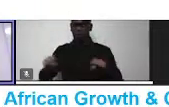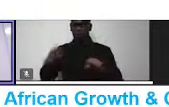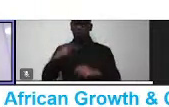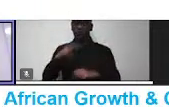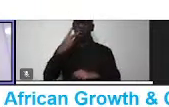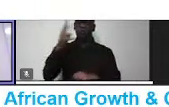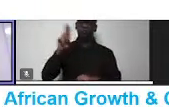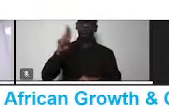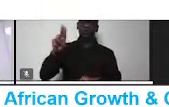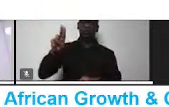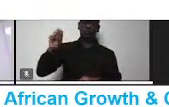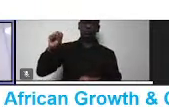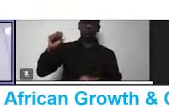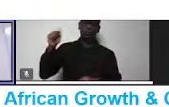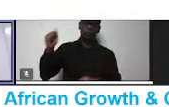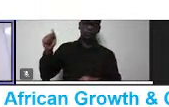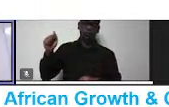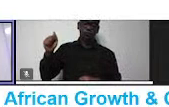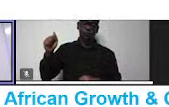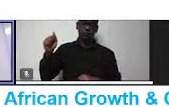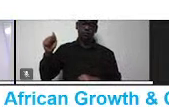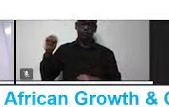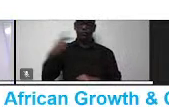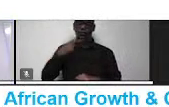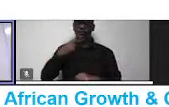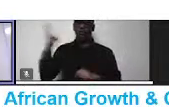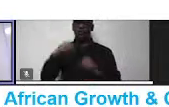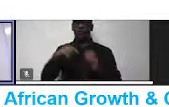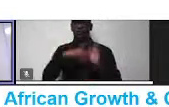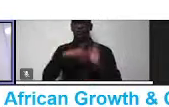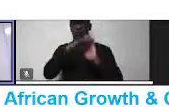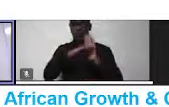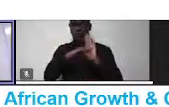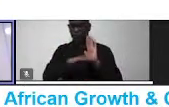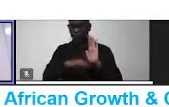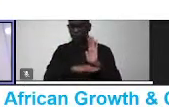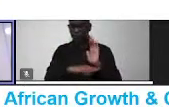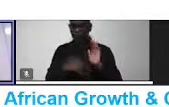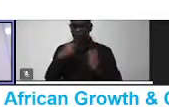States' tariff schedule, about